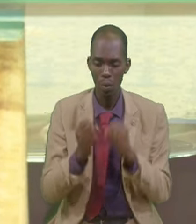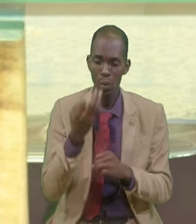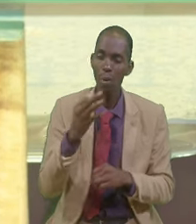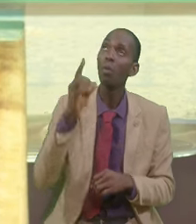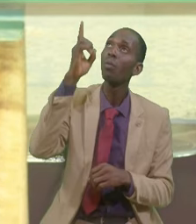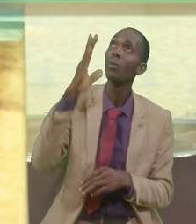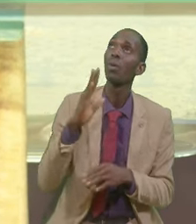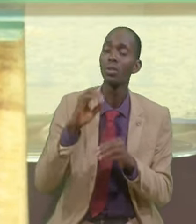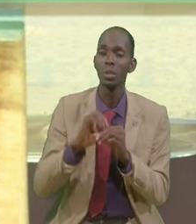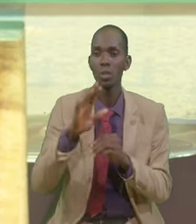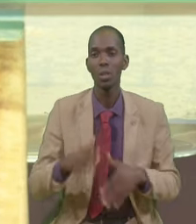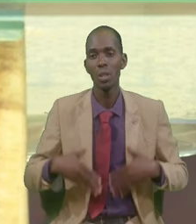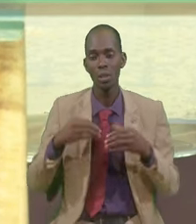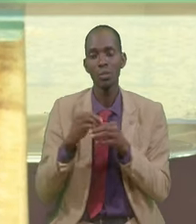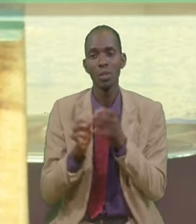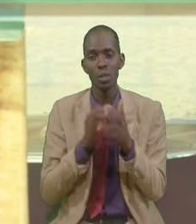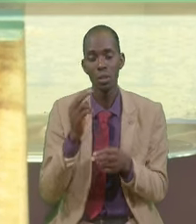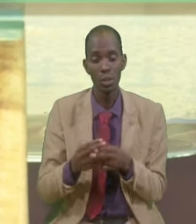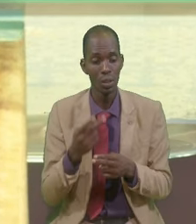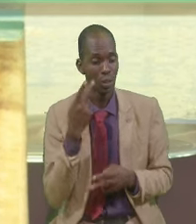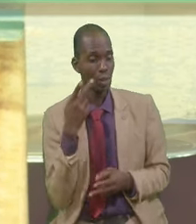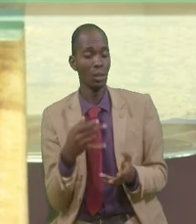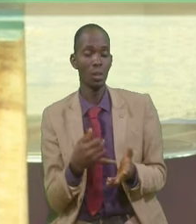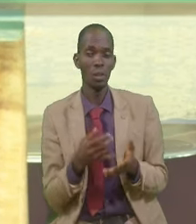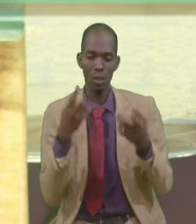life. Count it done.